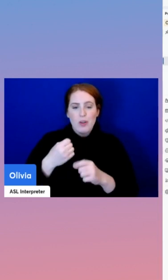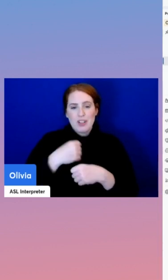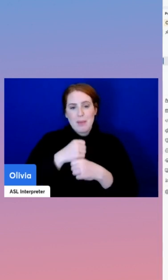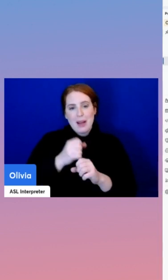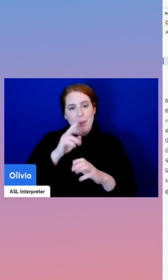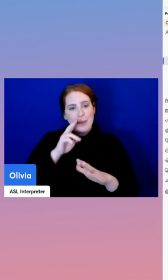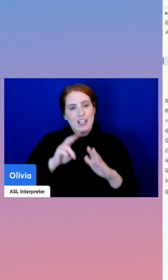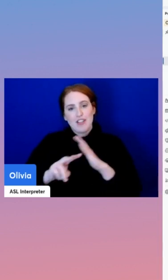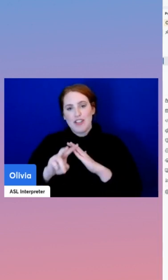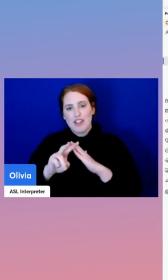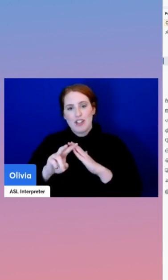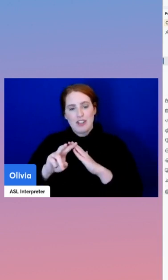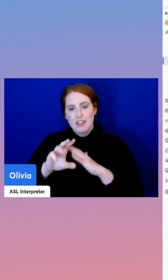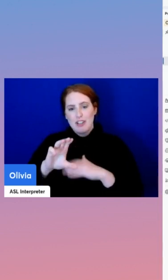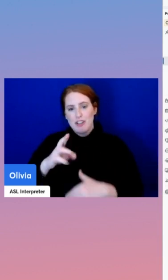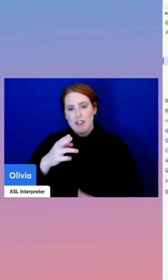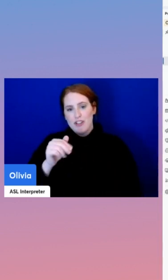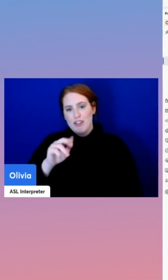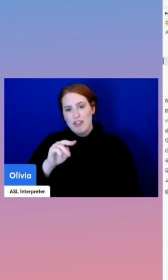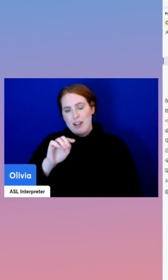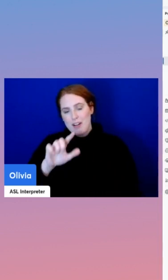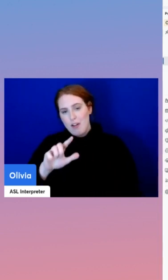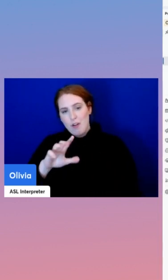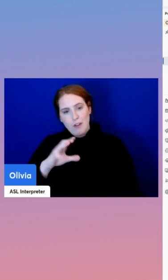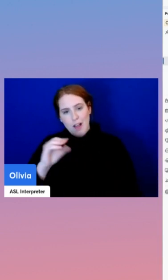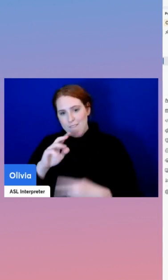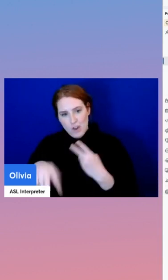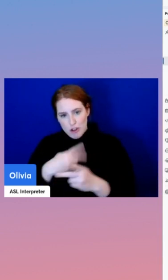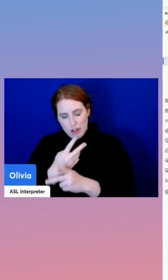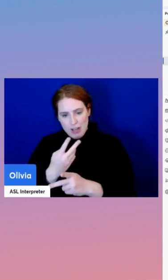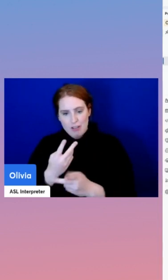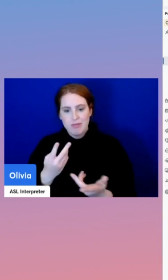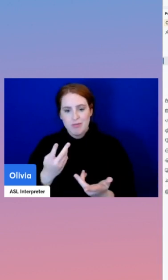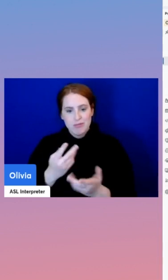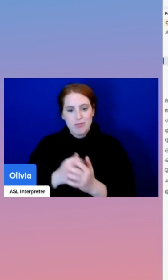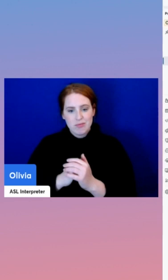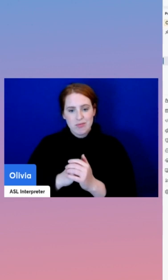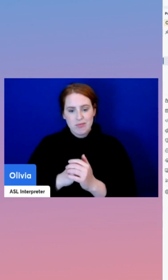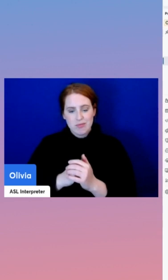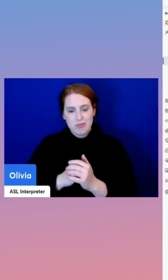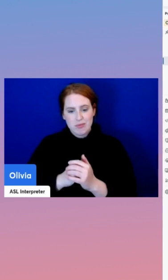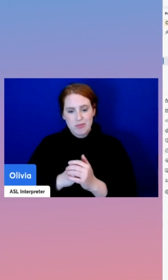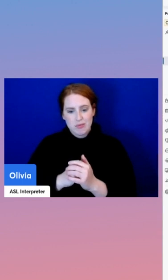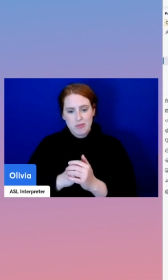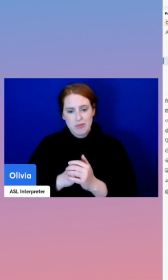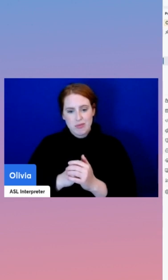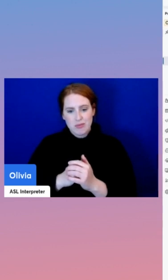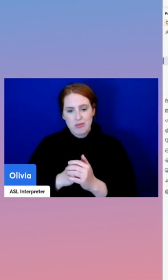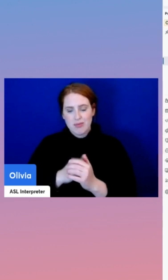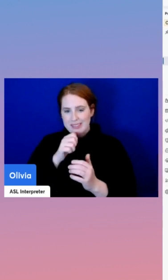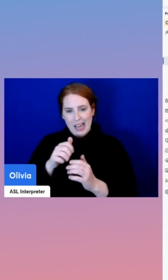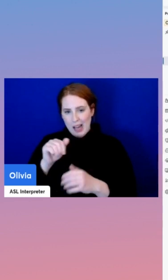It will just create the production channel and version and map it to the version rather than creating the AMI.